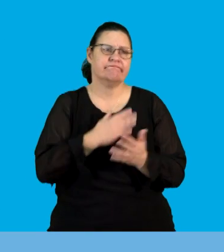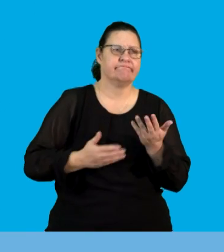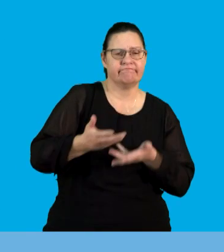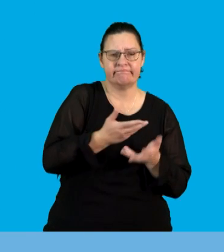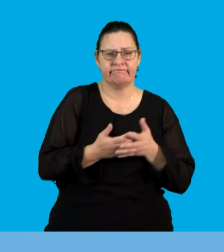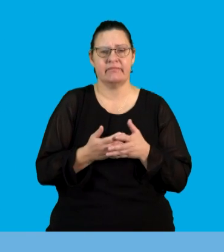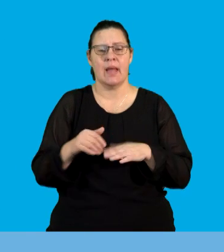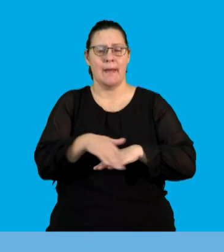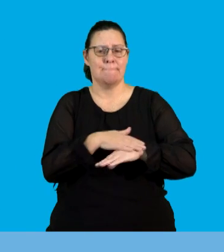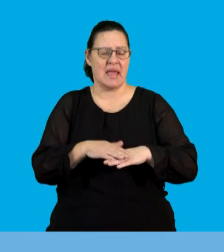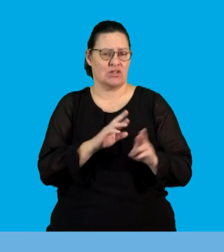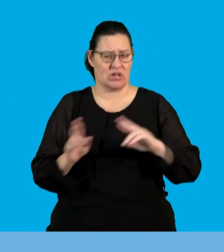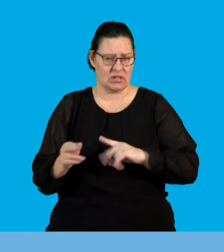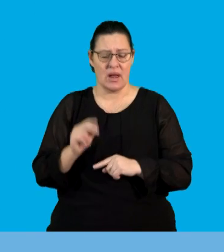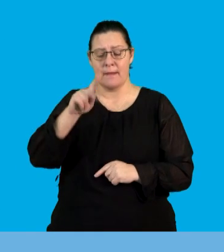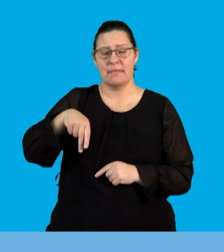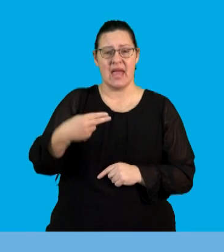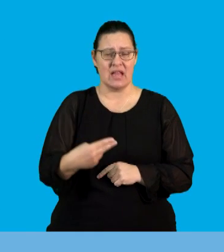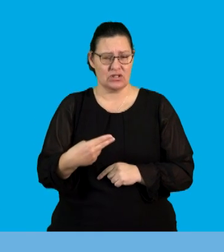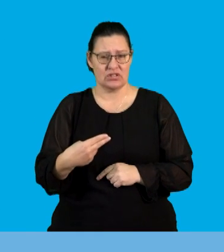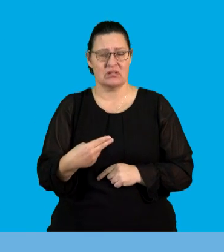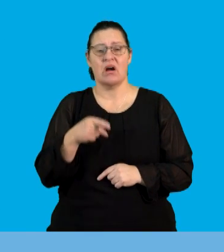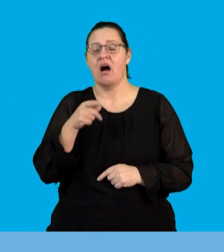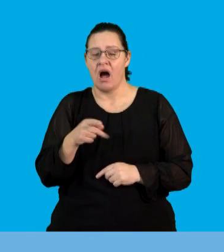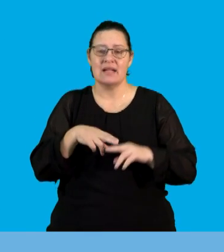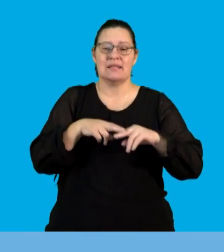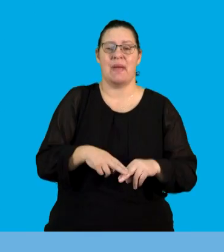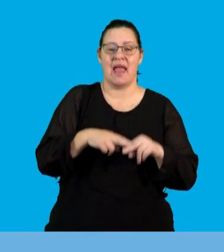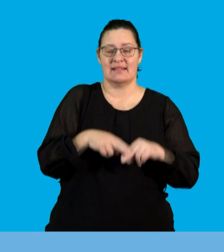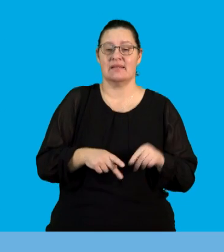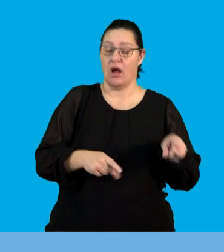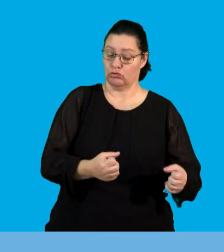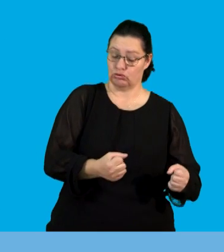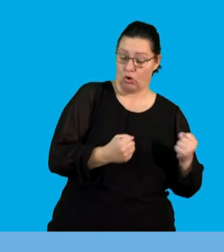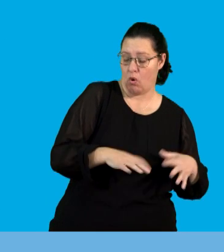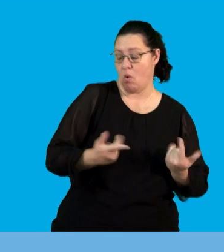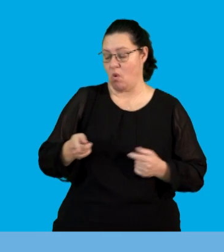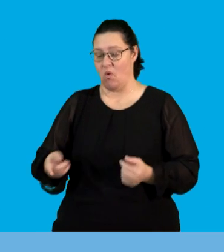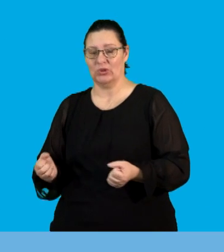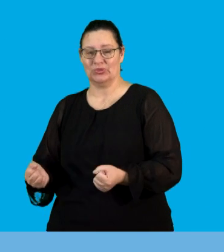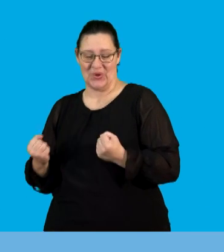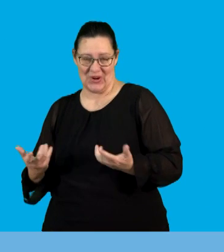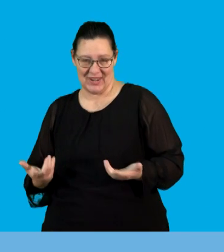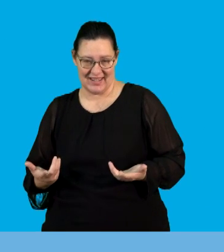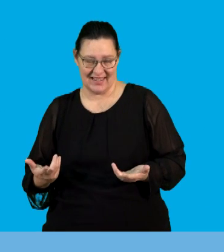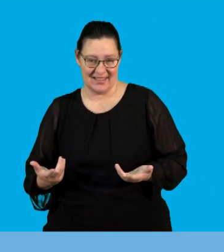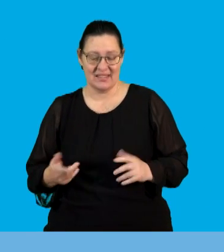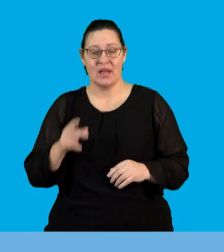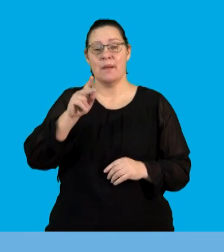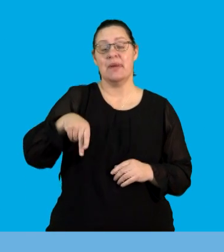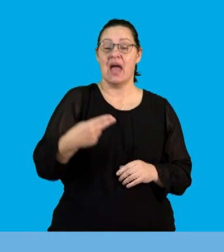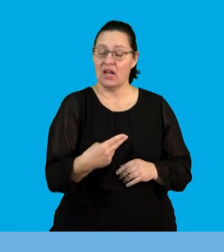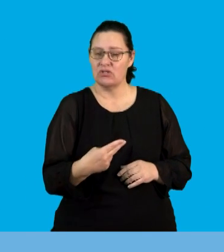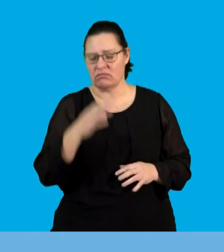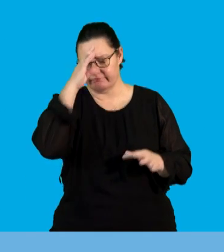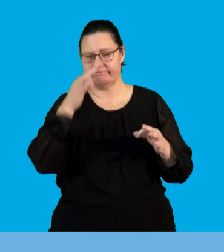when we are talking about acid-base reactions, the pH of the product depends on the strength of the acid and the base. As we have said,